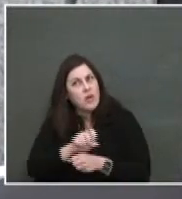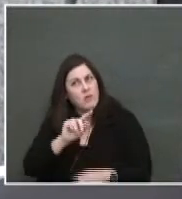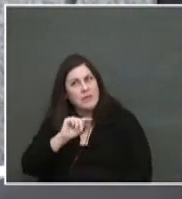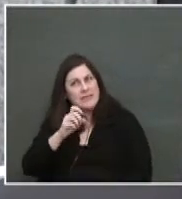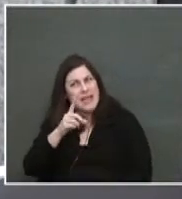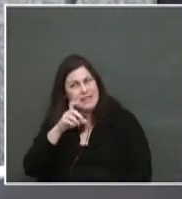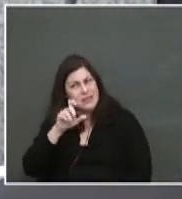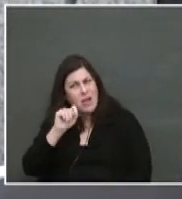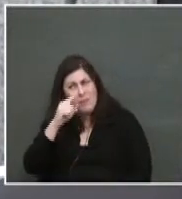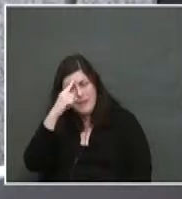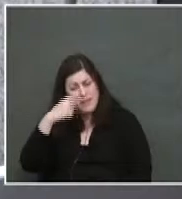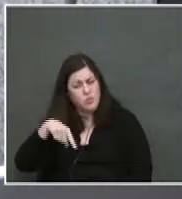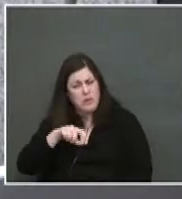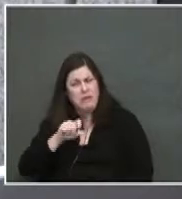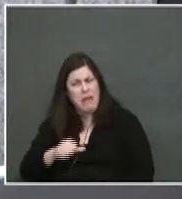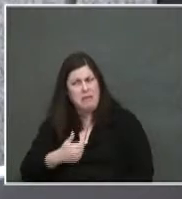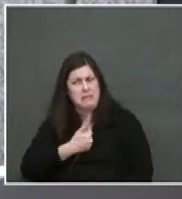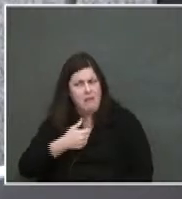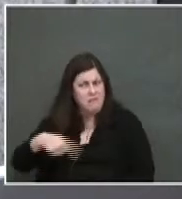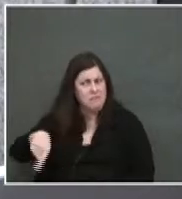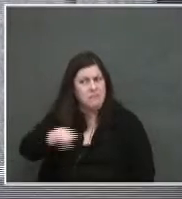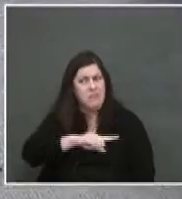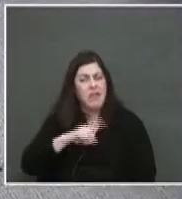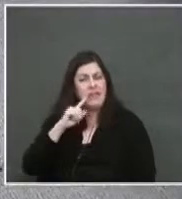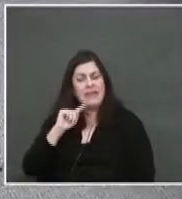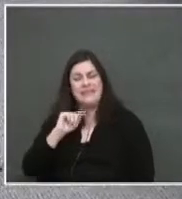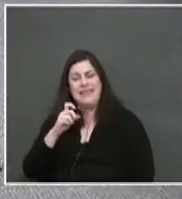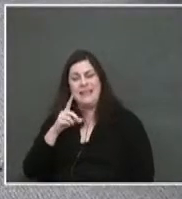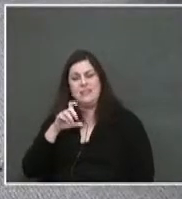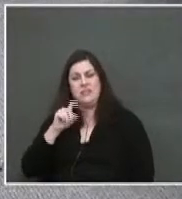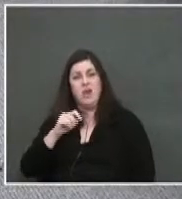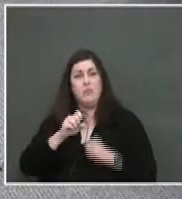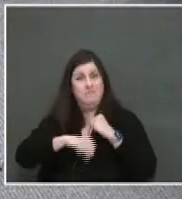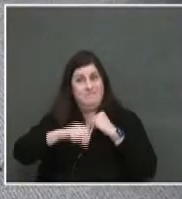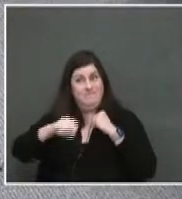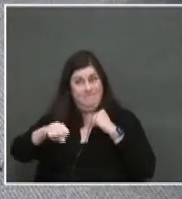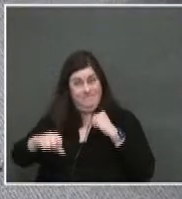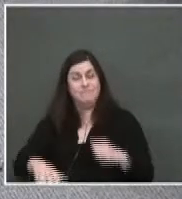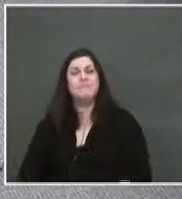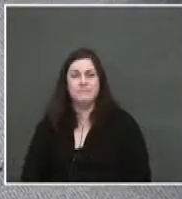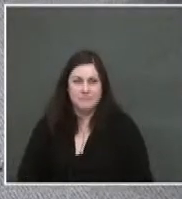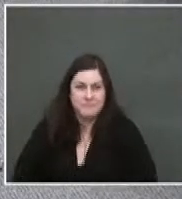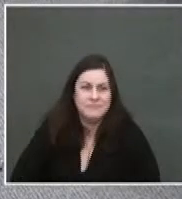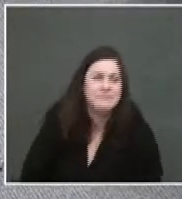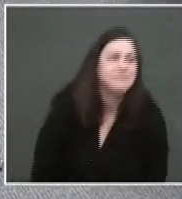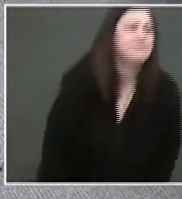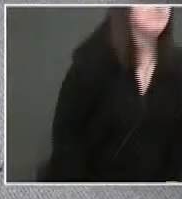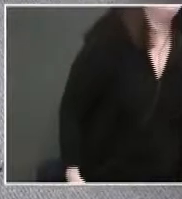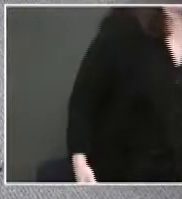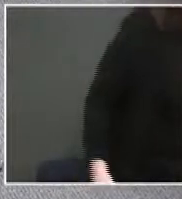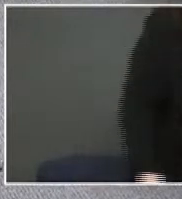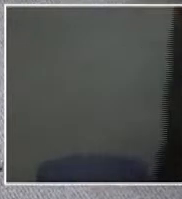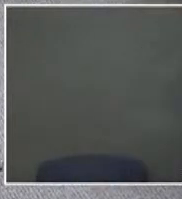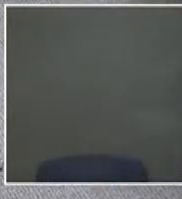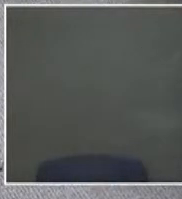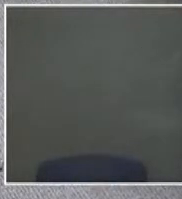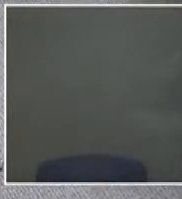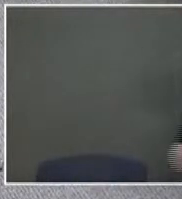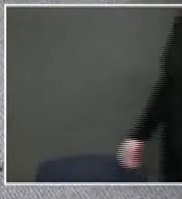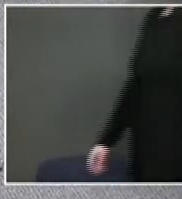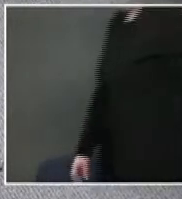our own. So I feel TxDOT is just going to slow us down. Thank you. Thank you, Chair. All right, thanks,